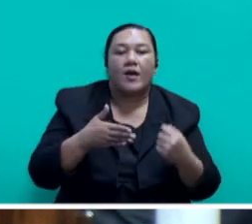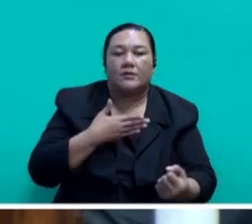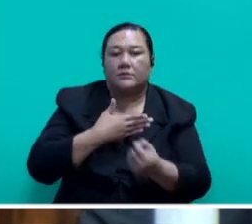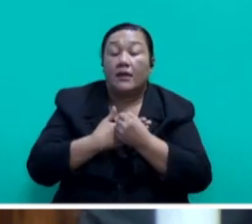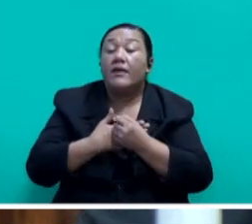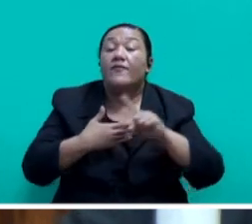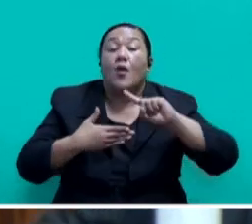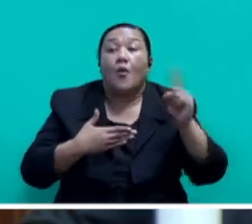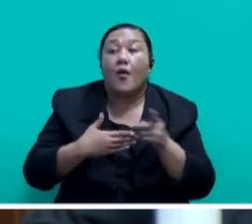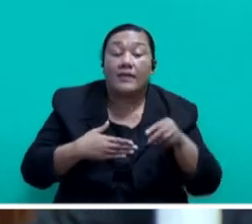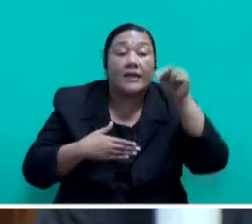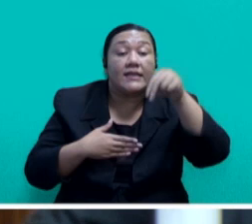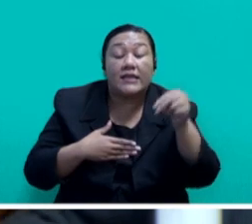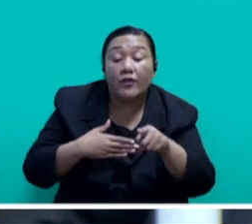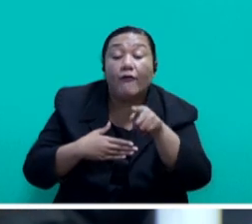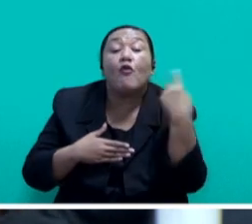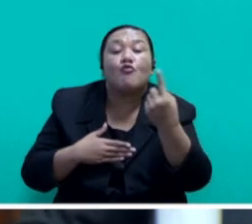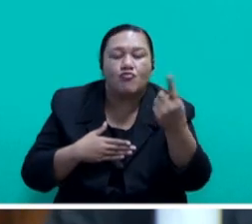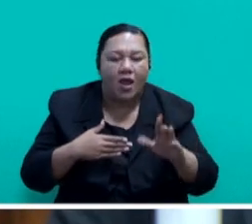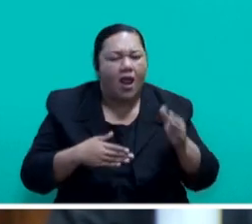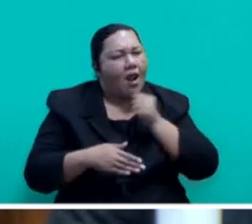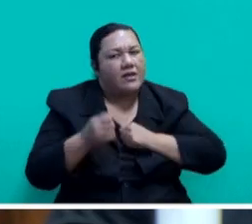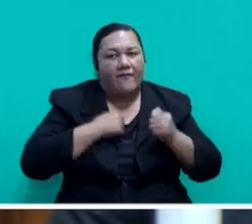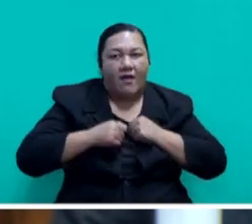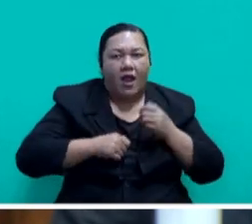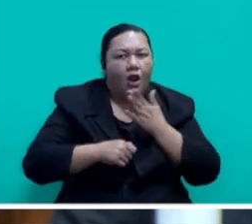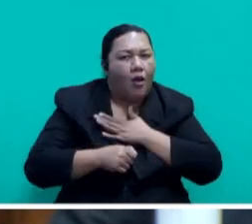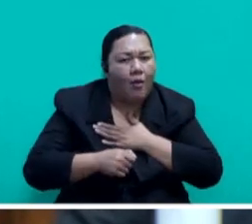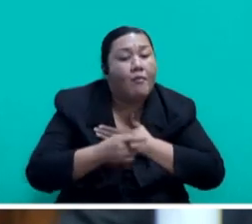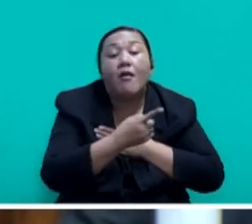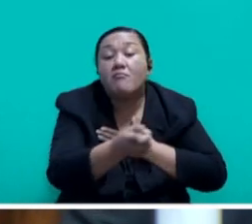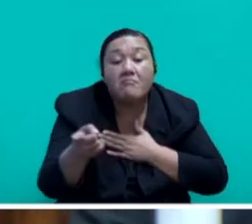the vulnerable population within our society.